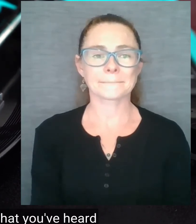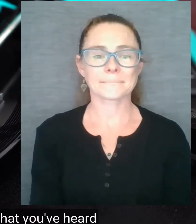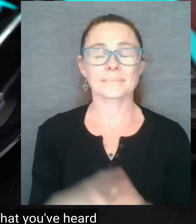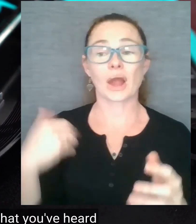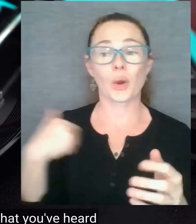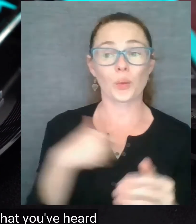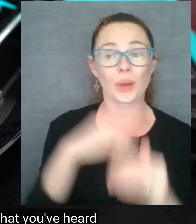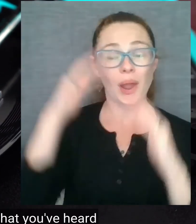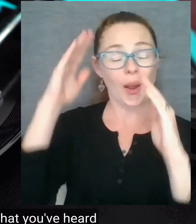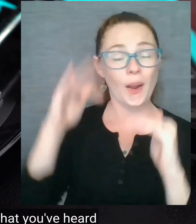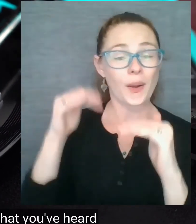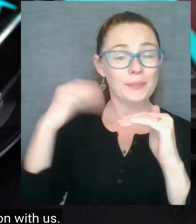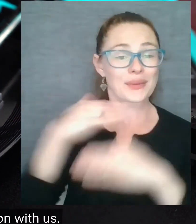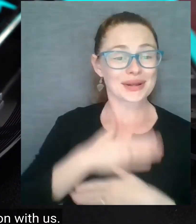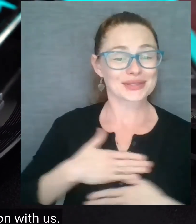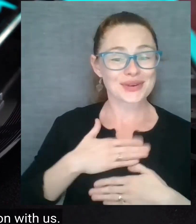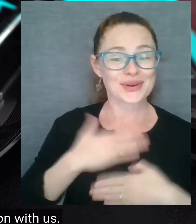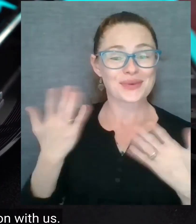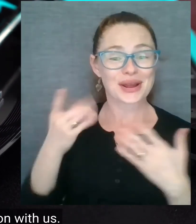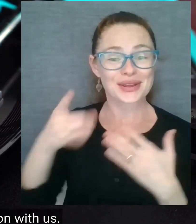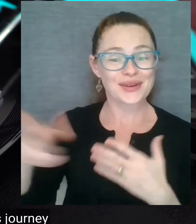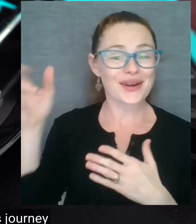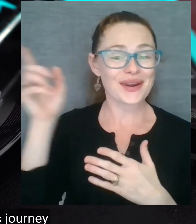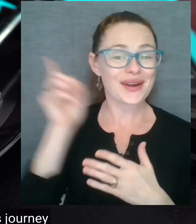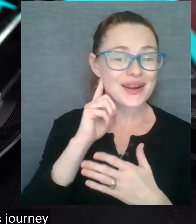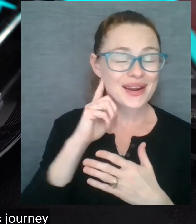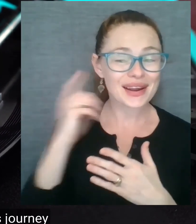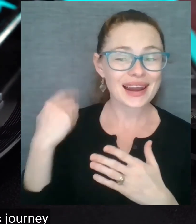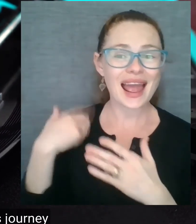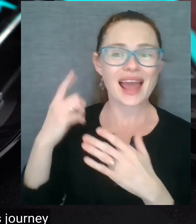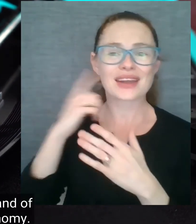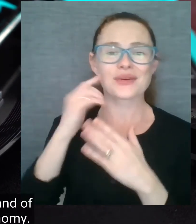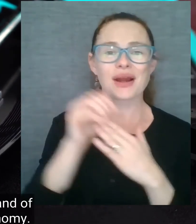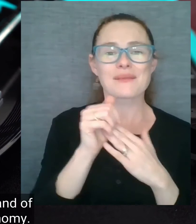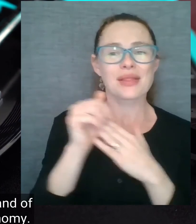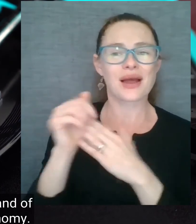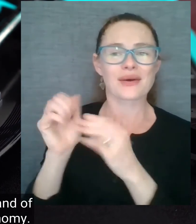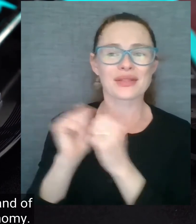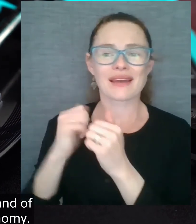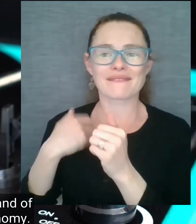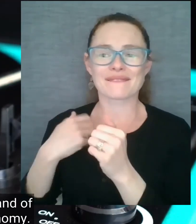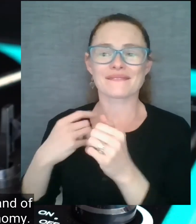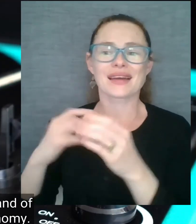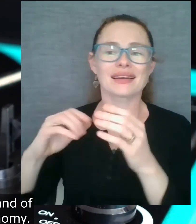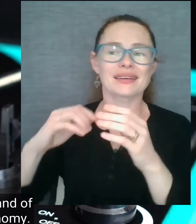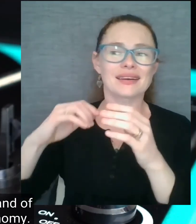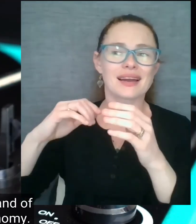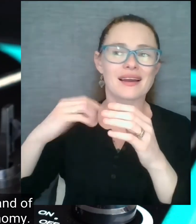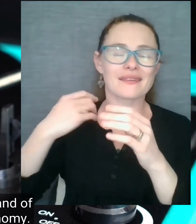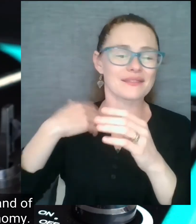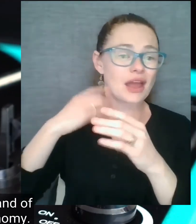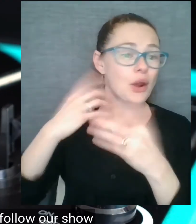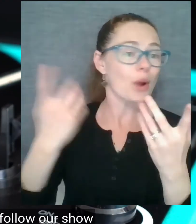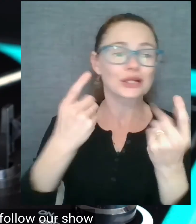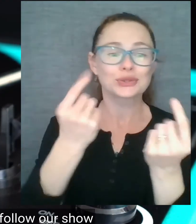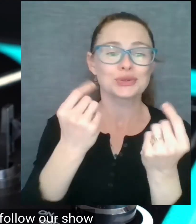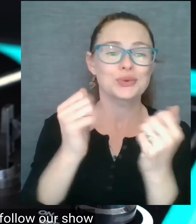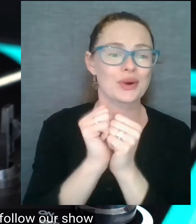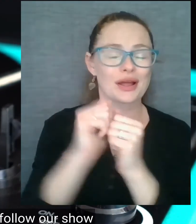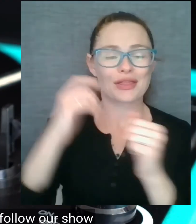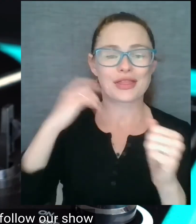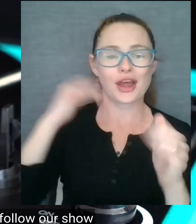We hope you've enjoyed what you've heard and will come along with us as we navigate this journey to the promised land of the creator economy. Make